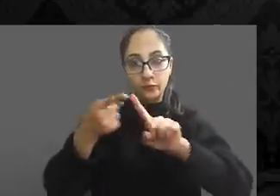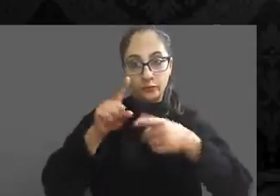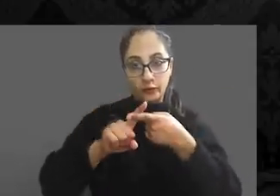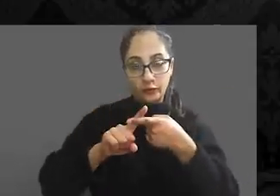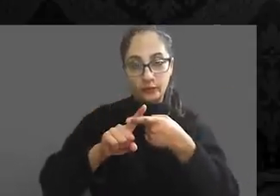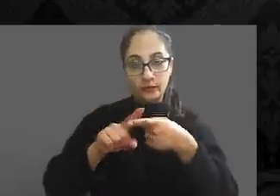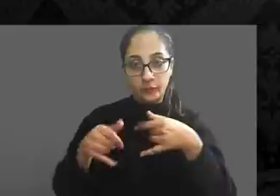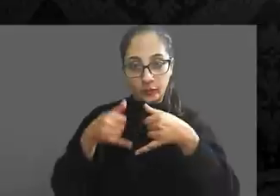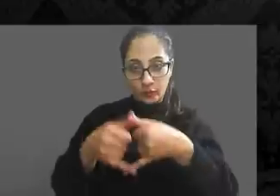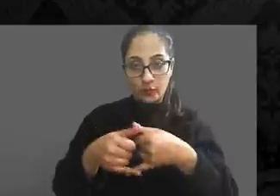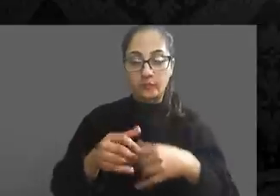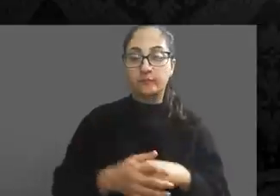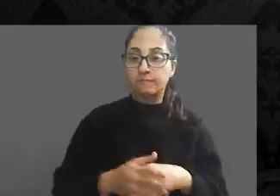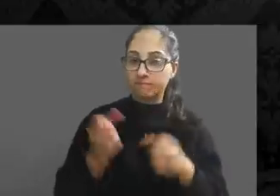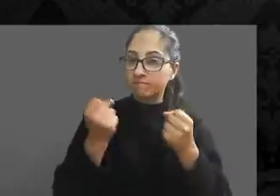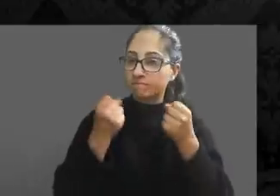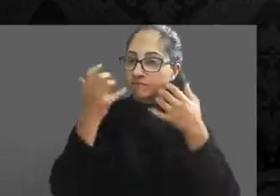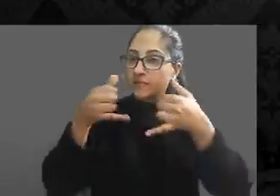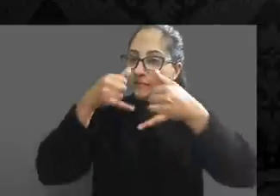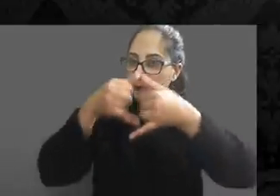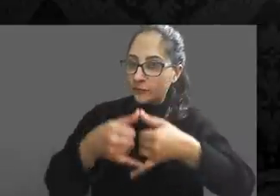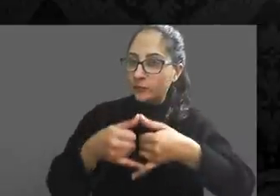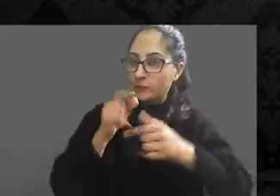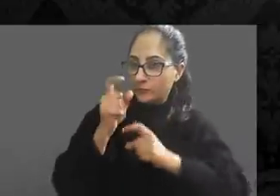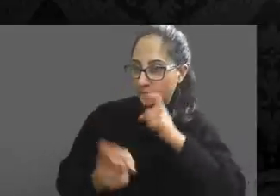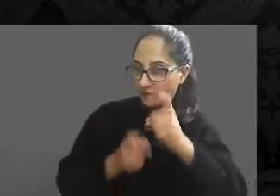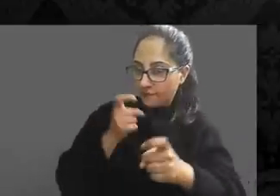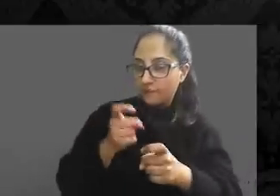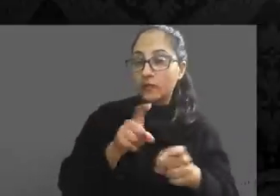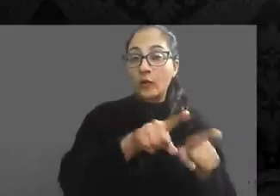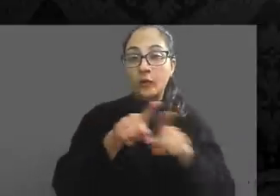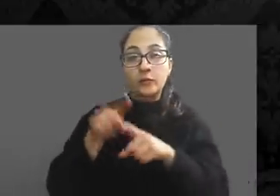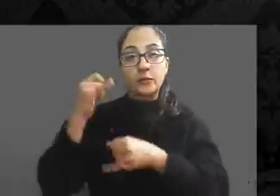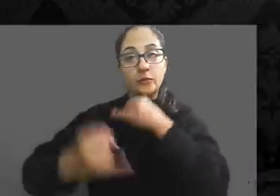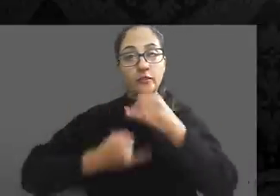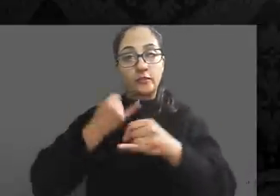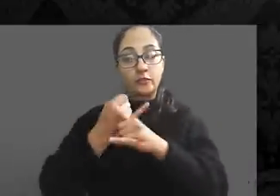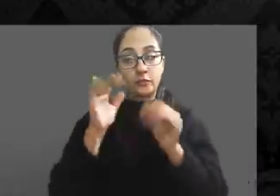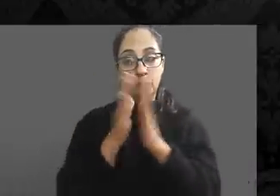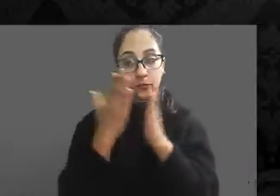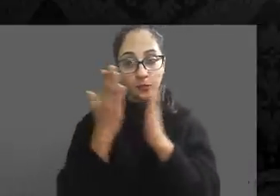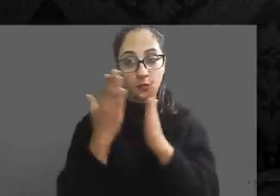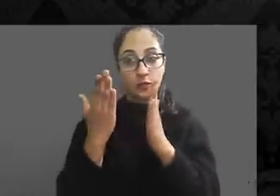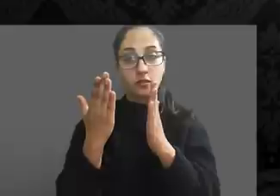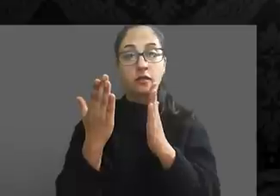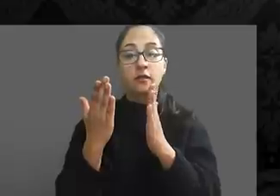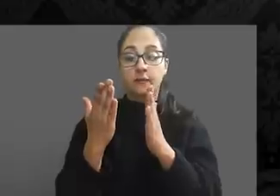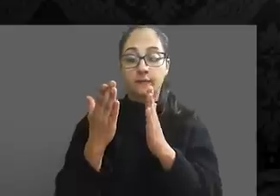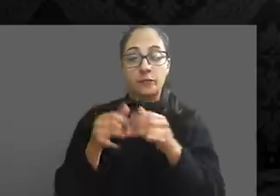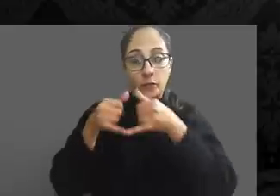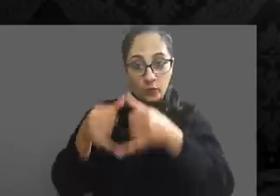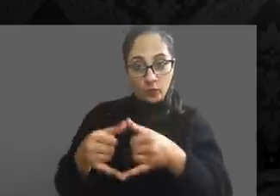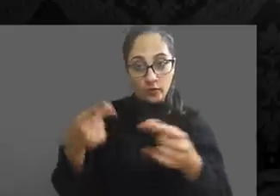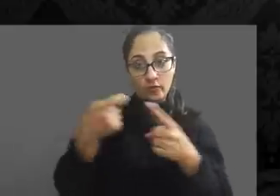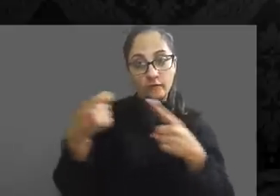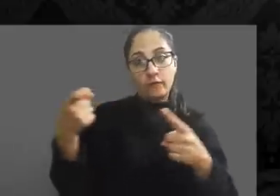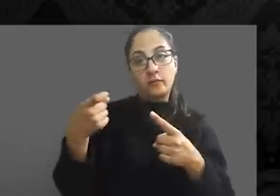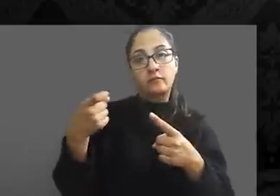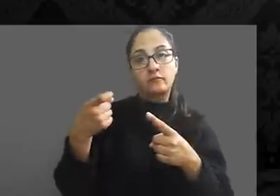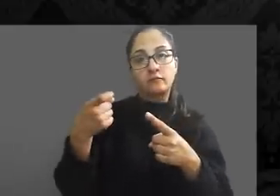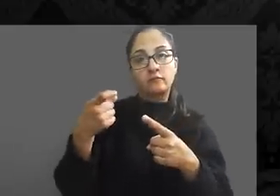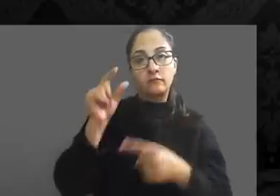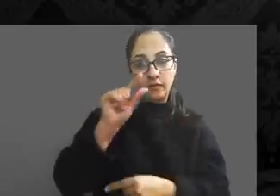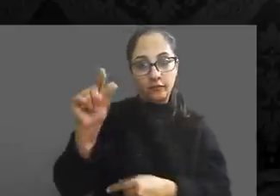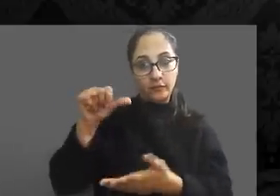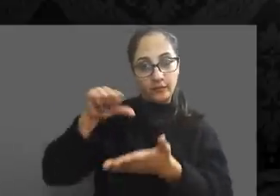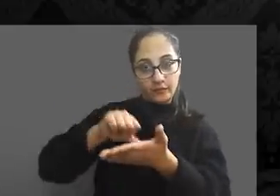Prize. He is also the recipient of the International Book of the Year Award from the Government of Iran. Professor